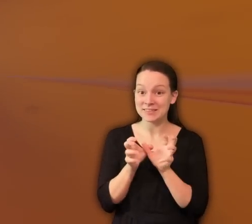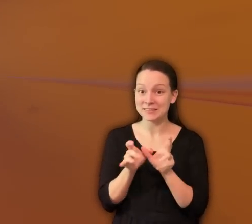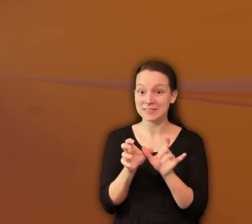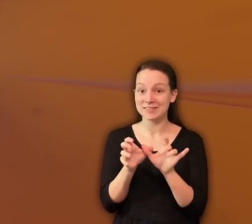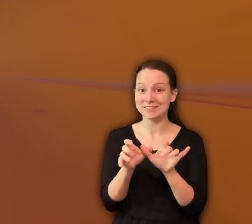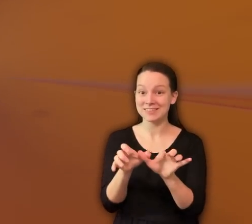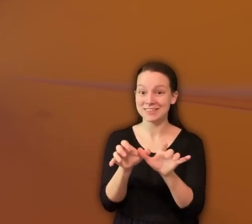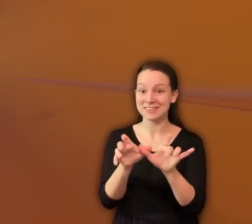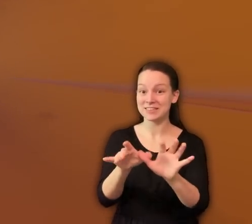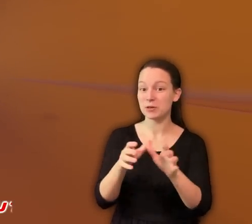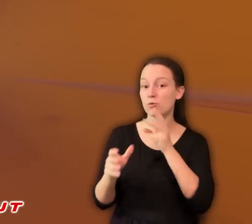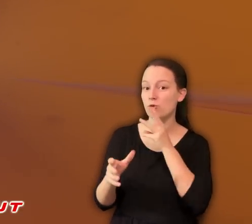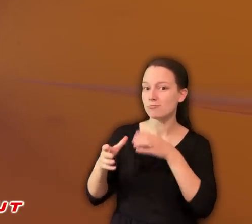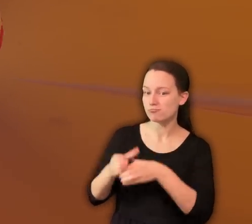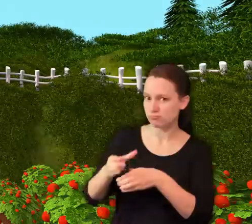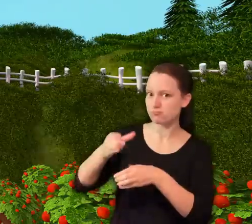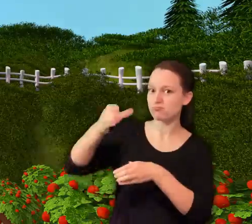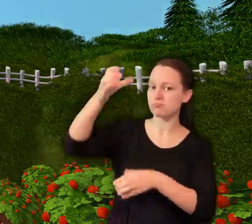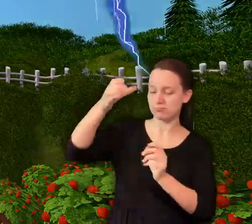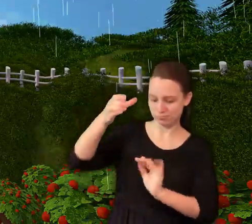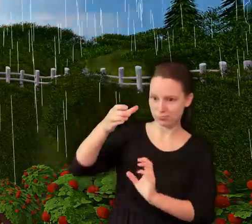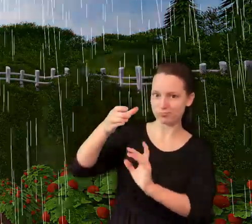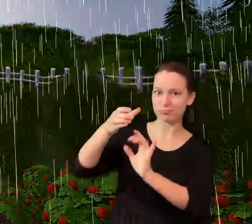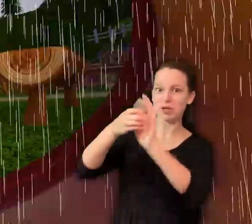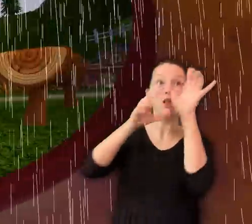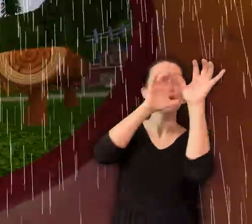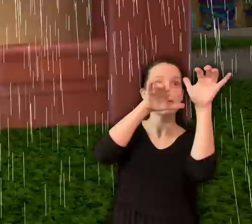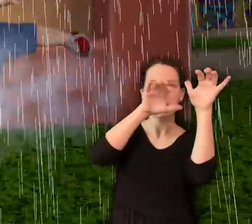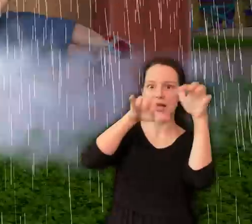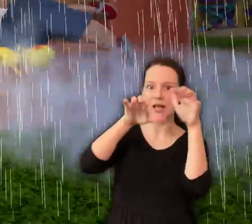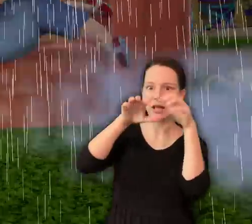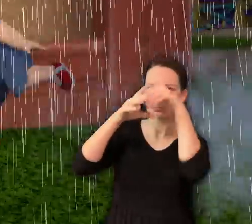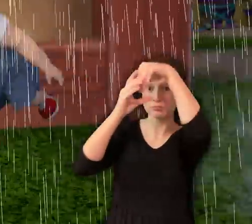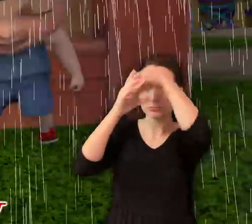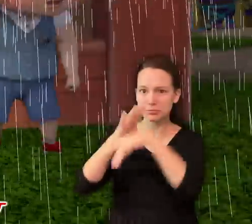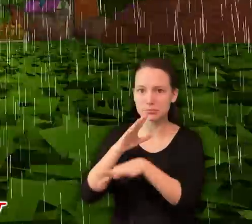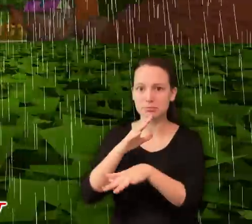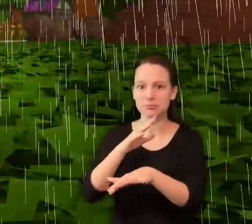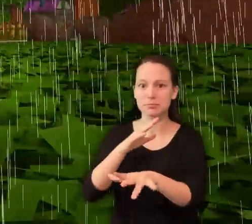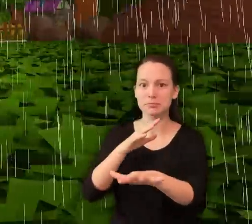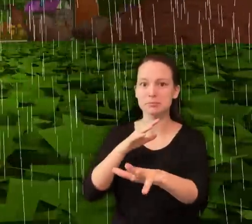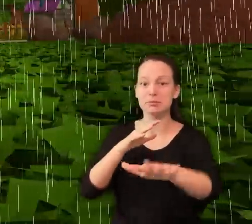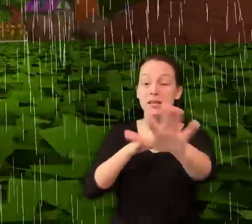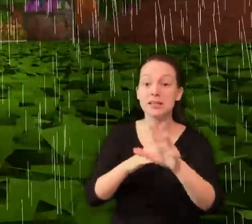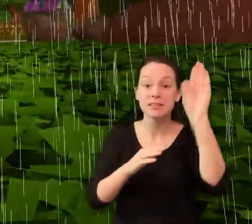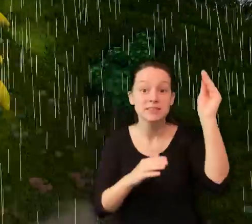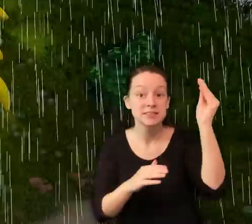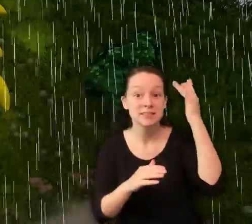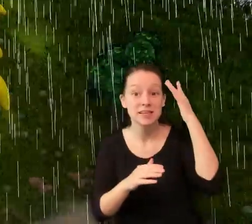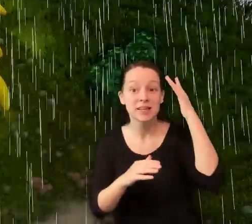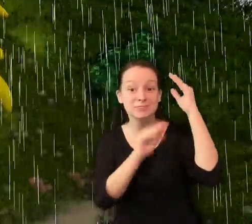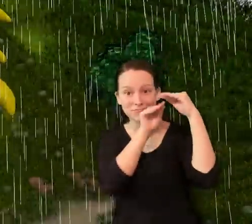spider climbed up the water spout down came the rain and washed the spider out out